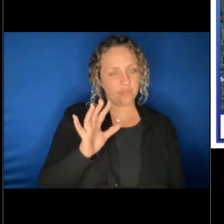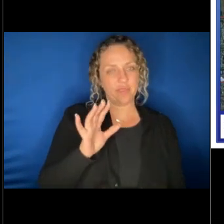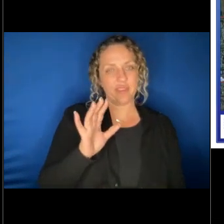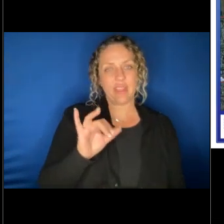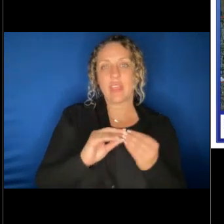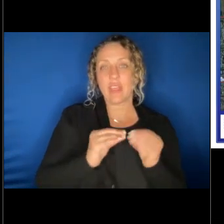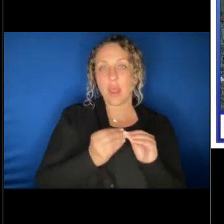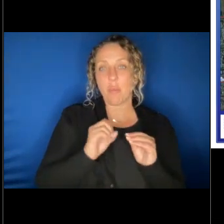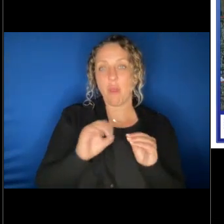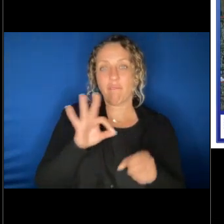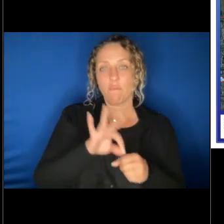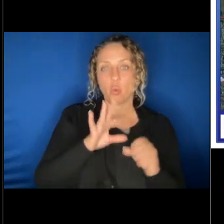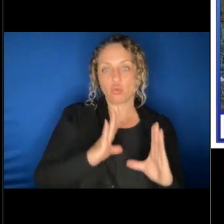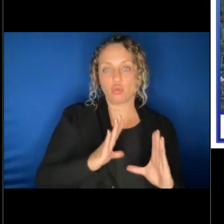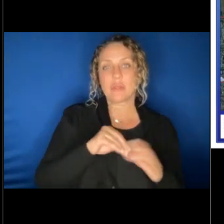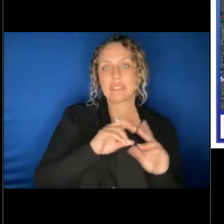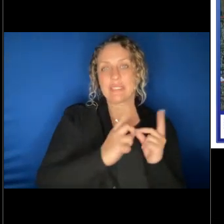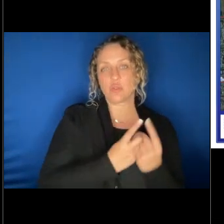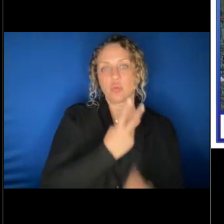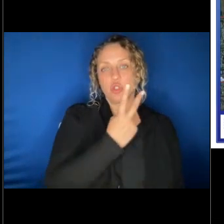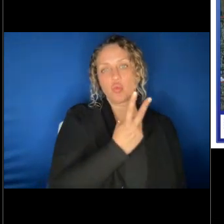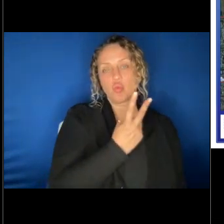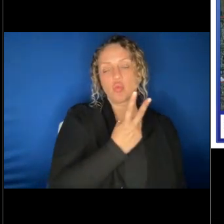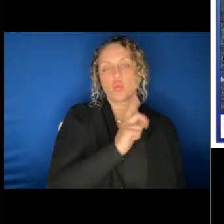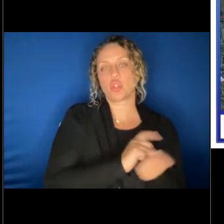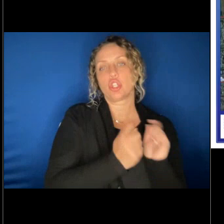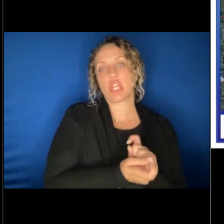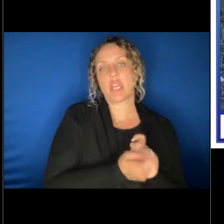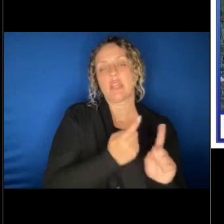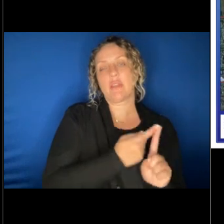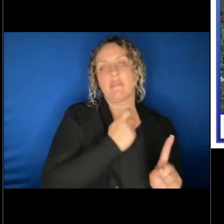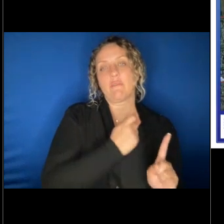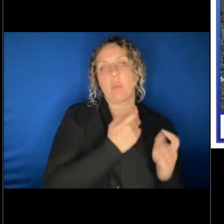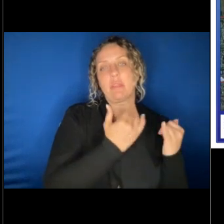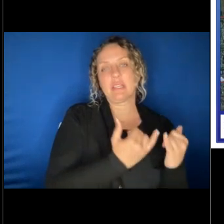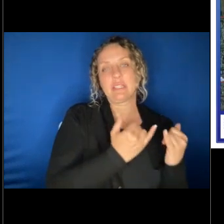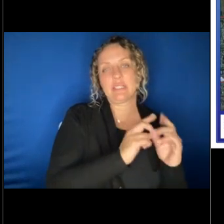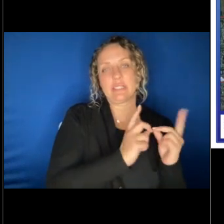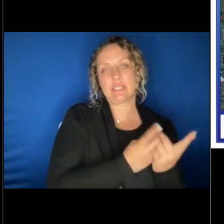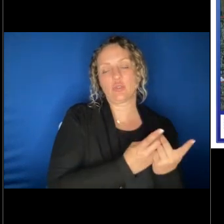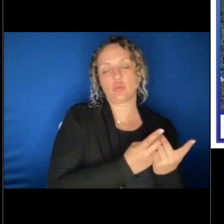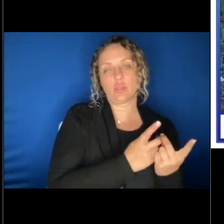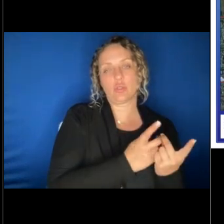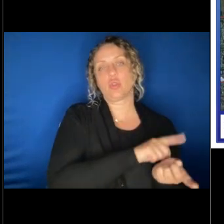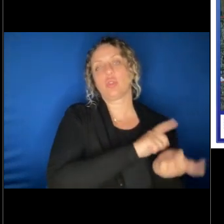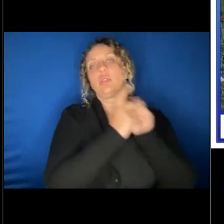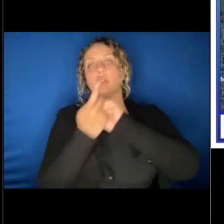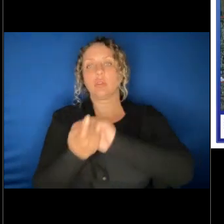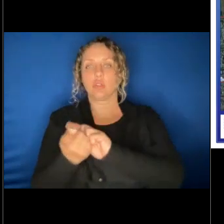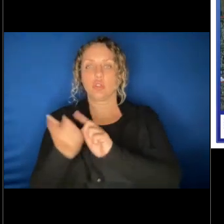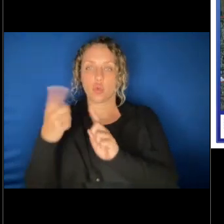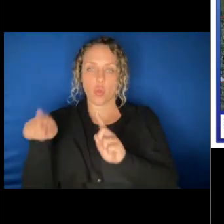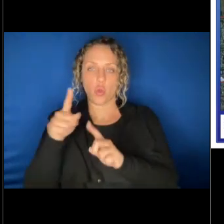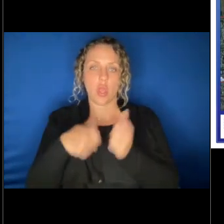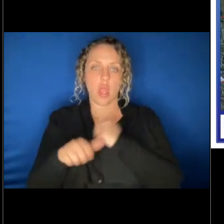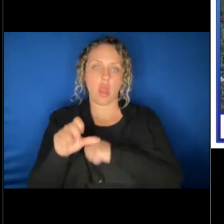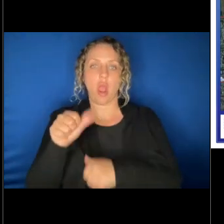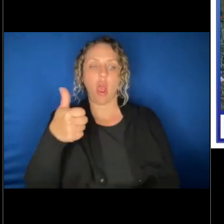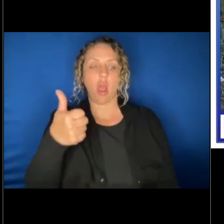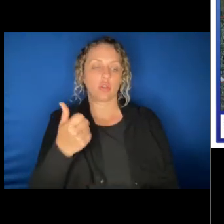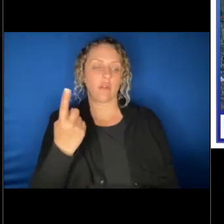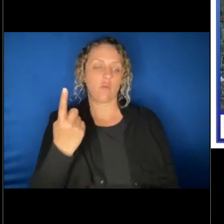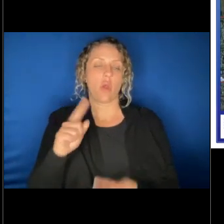number of voters in District 2 change from the existing districts to those under Alternative